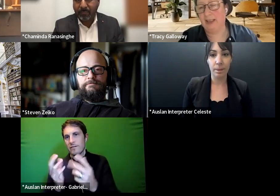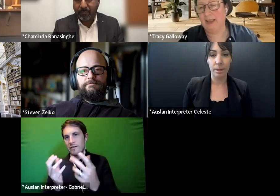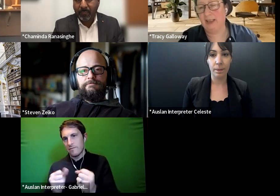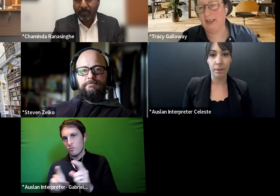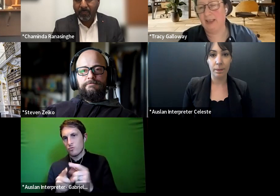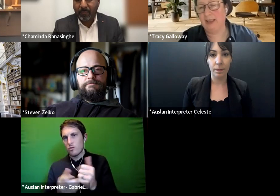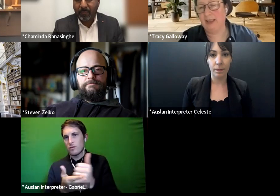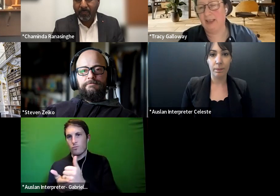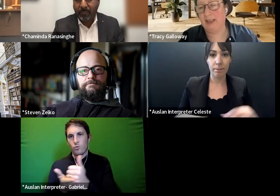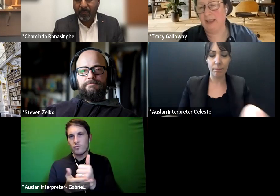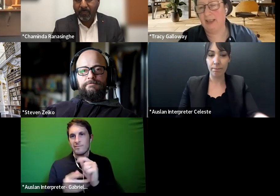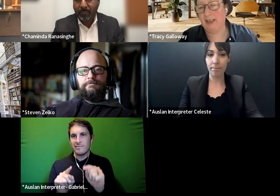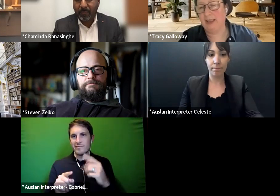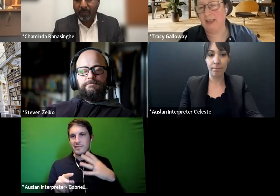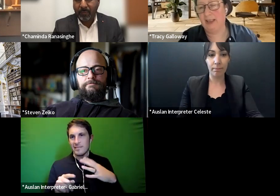together